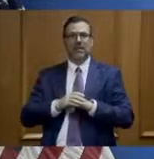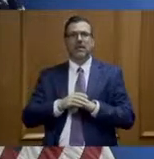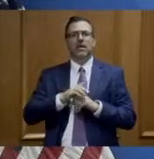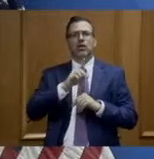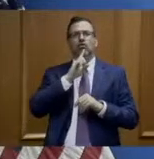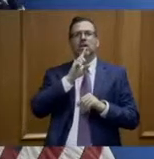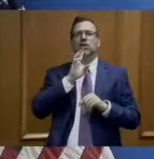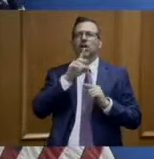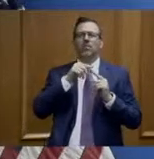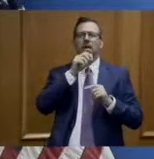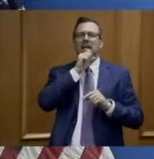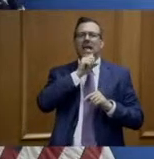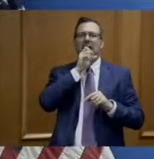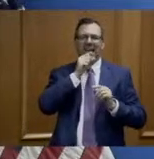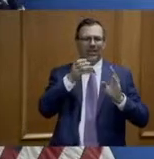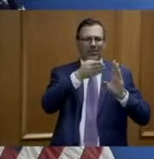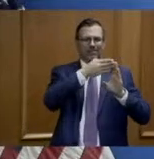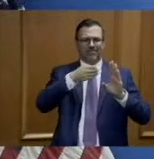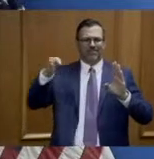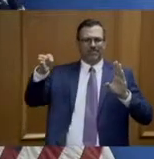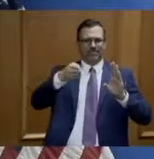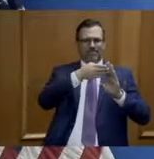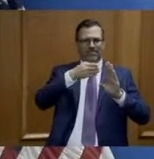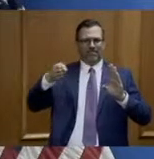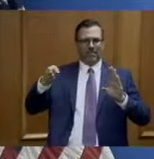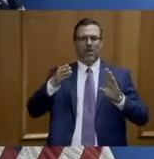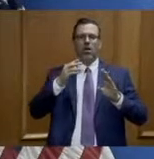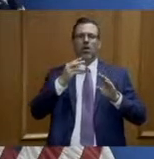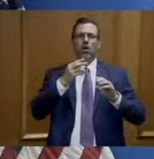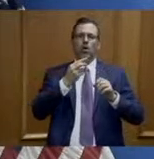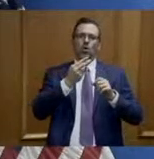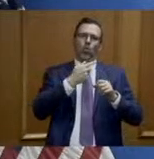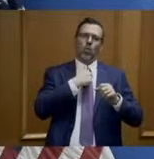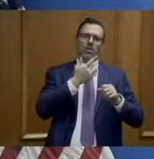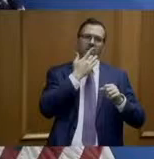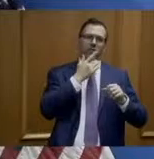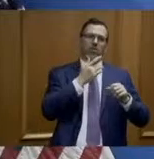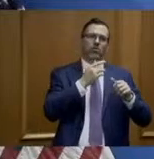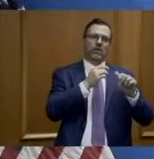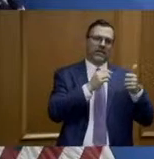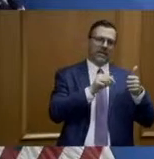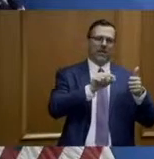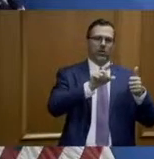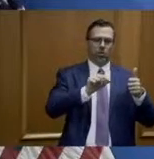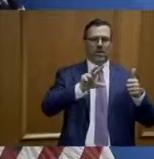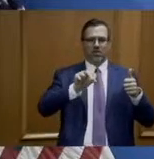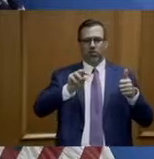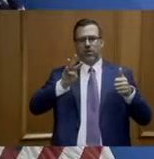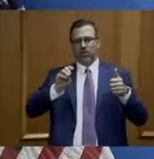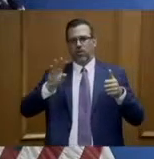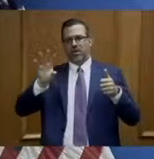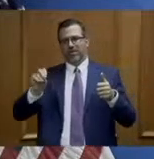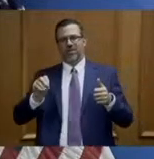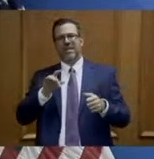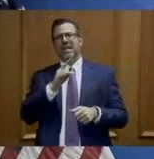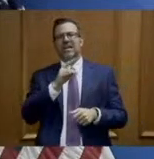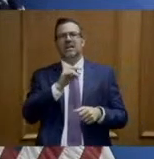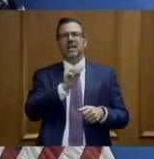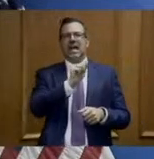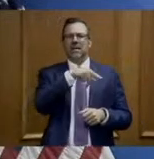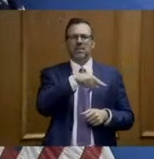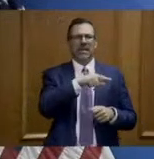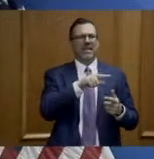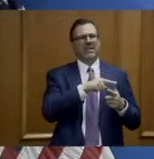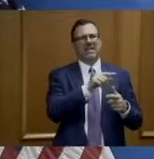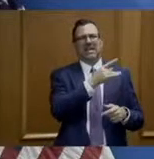age range. We report it in 10-year bands. The CDC reports it like, I think, 18 to 49 and maybe 49